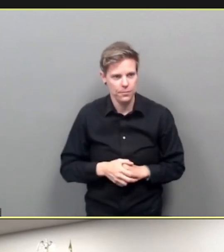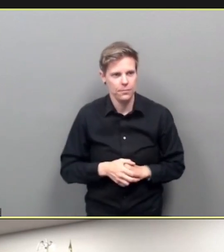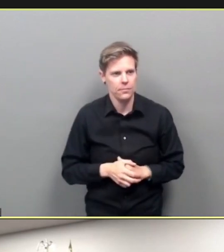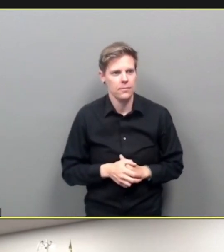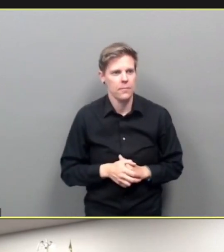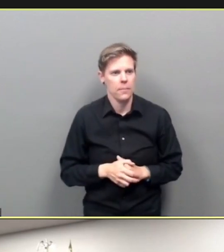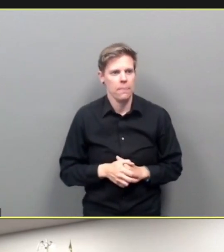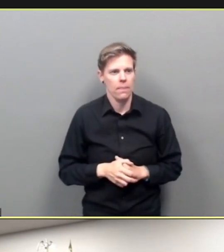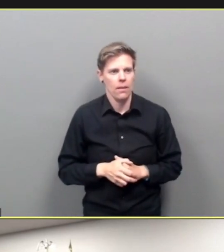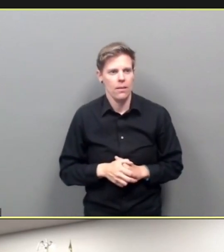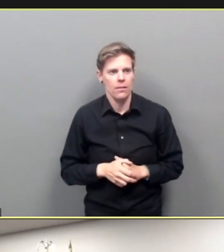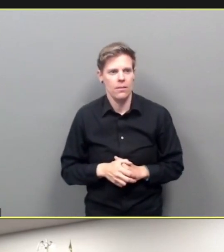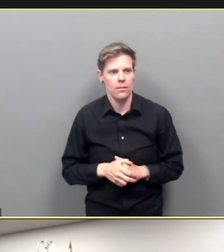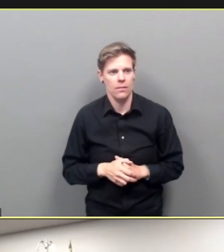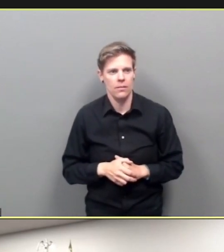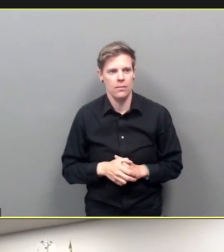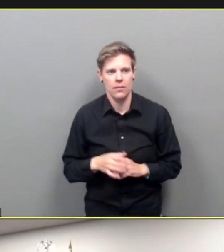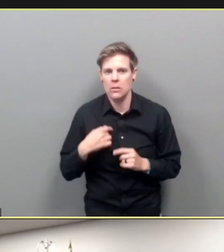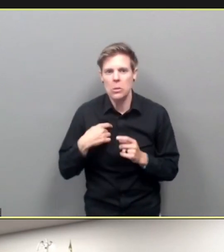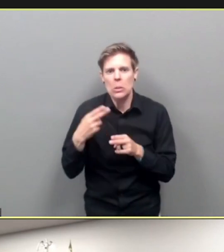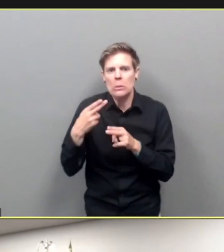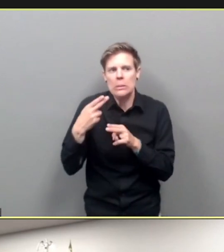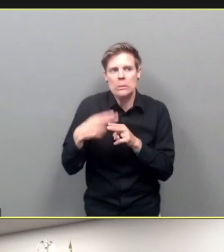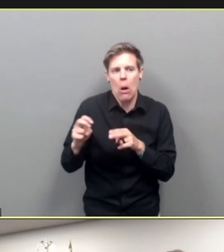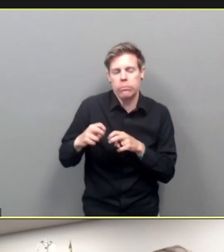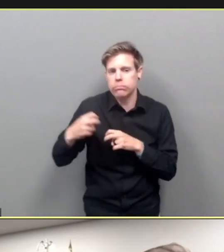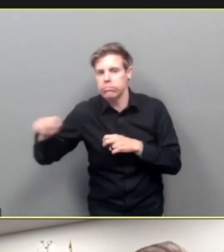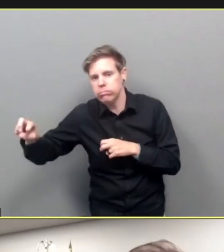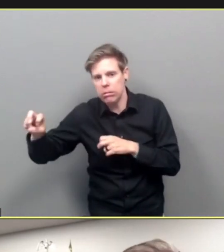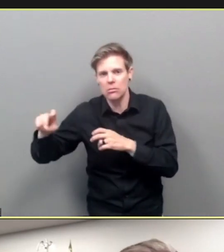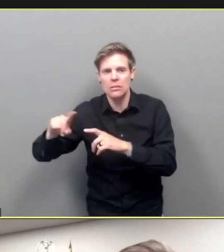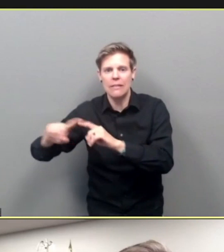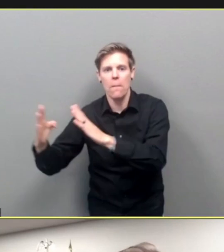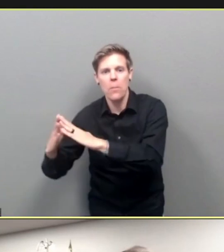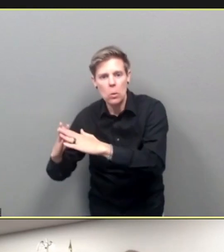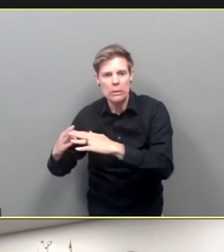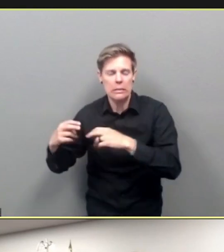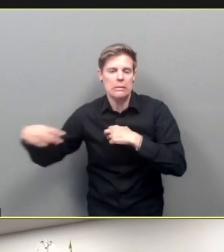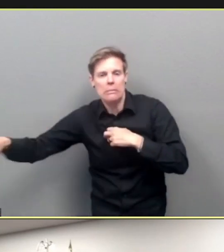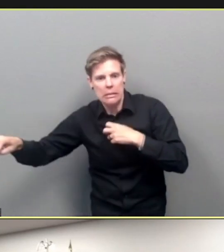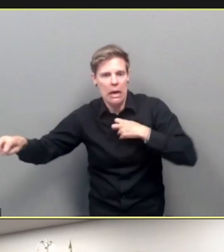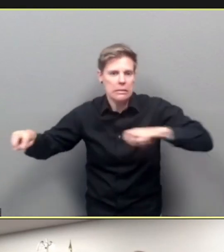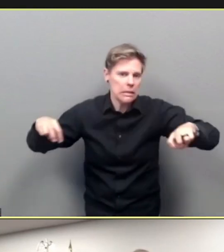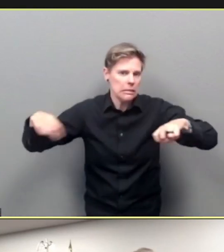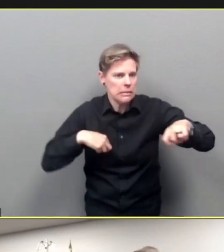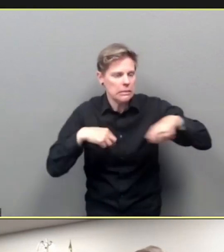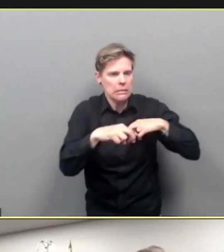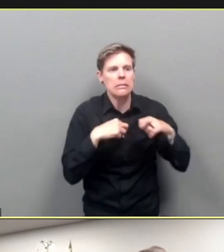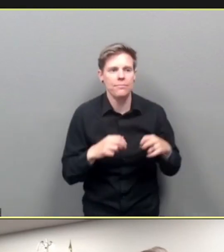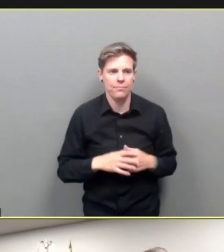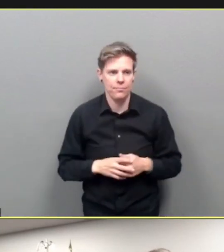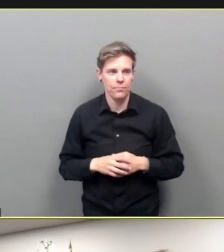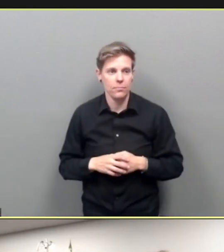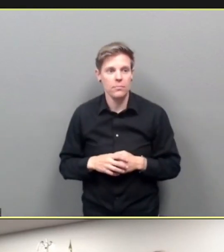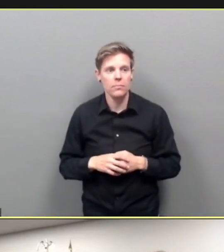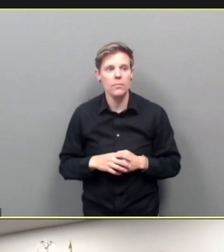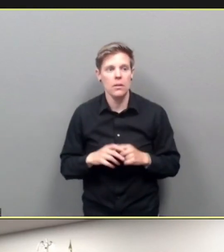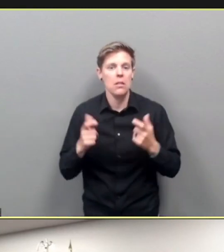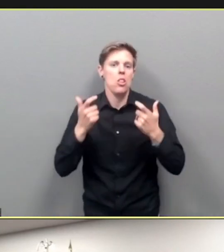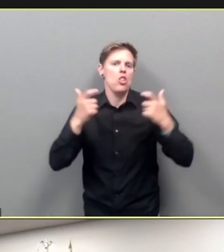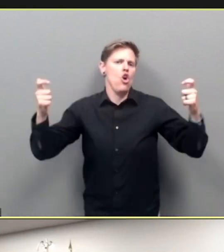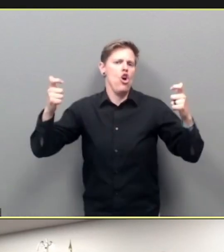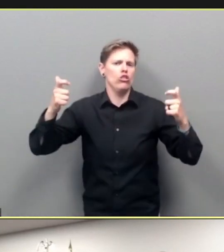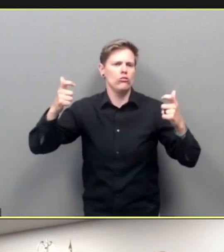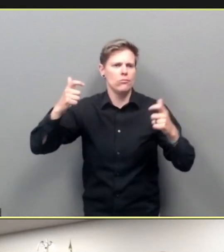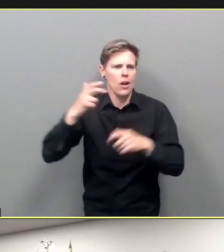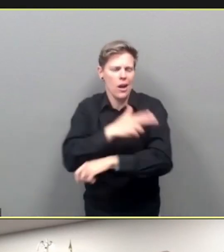their rural facility to an urban, medical center that has a large ICU. Everywhere in the